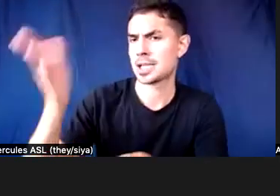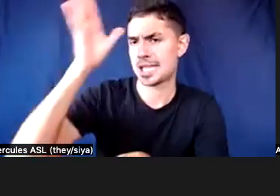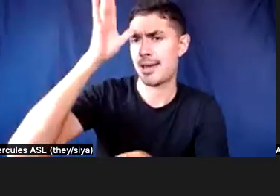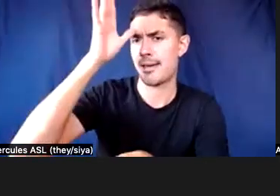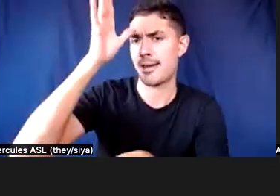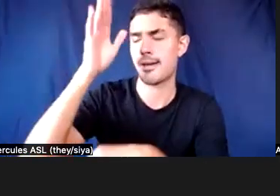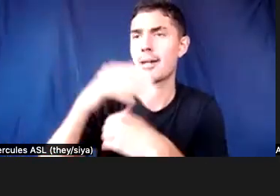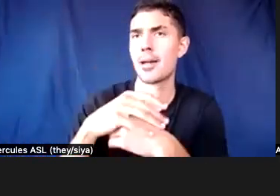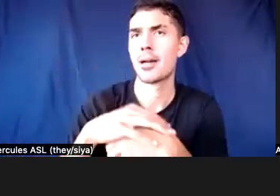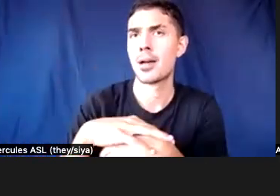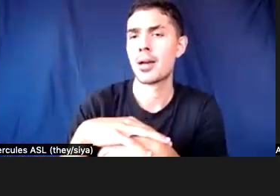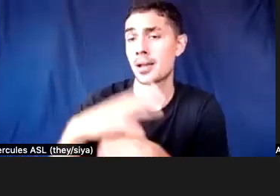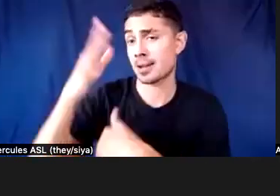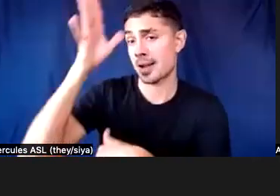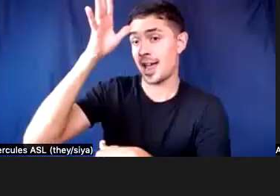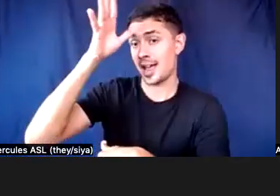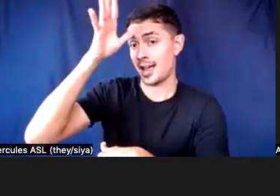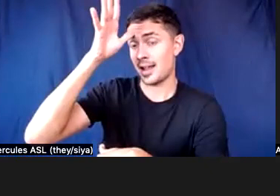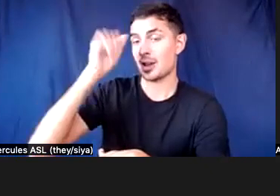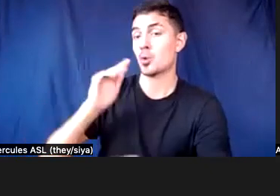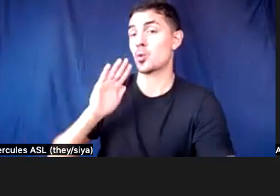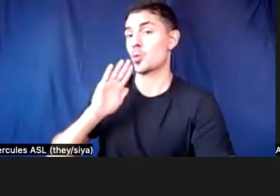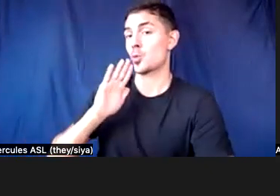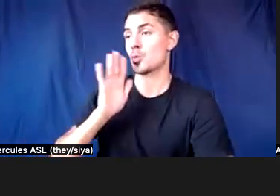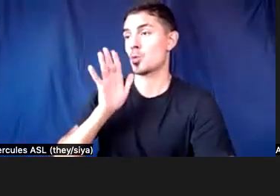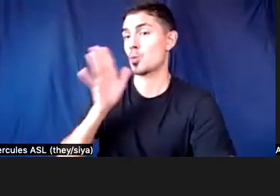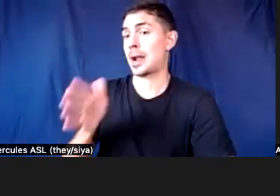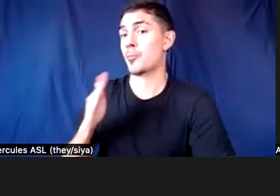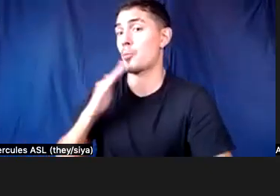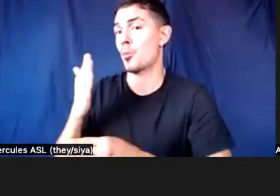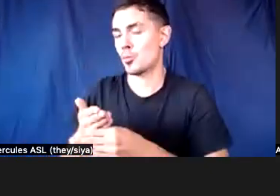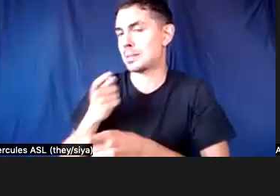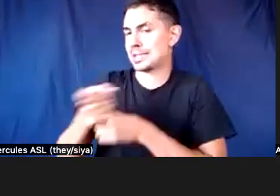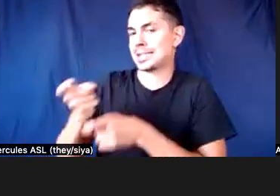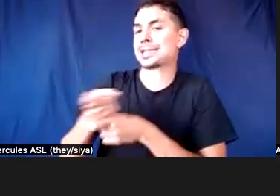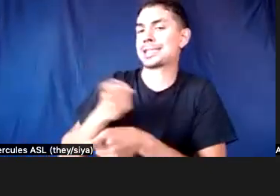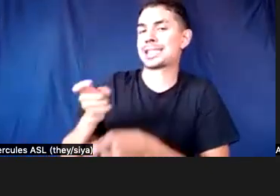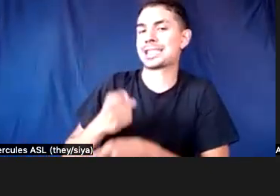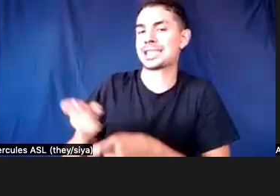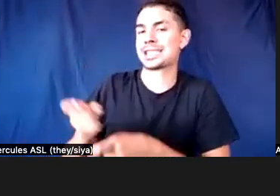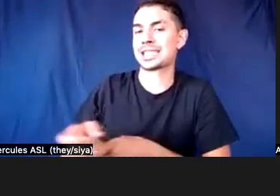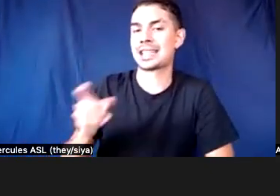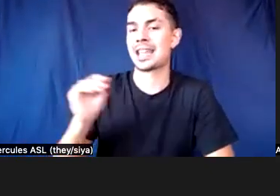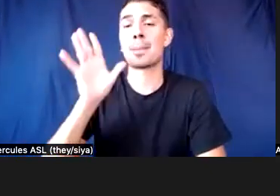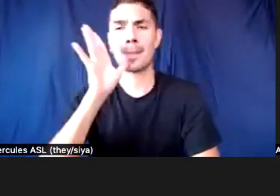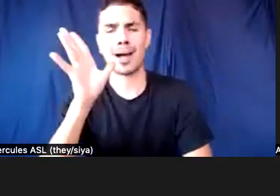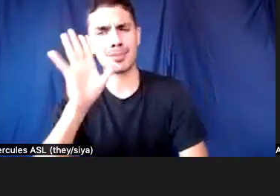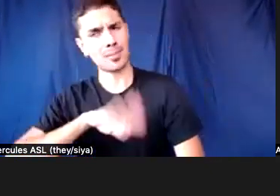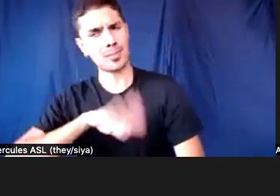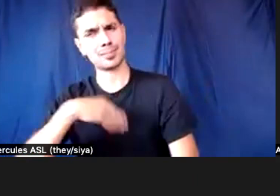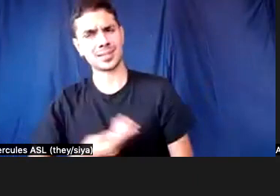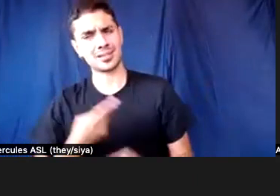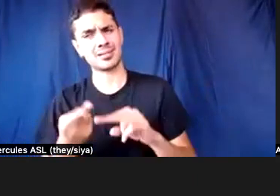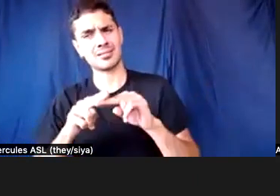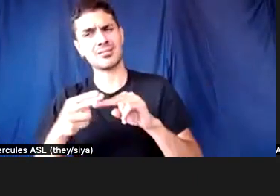the granddaughter, and the mom was like getting more and more upset because the dad wouldn't stop